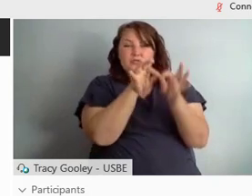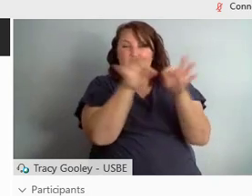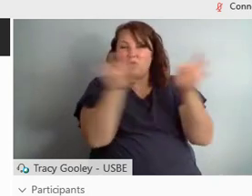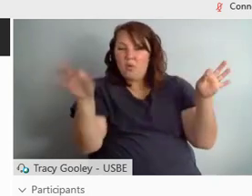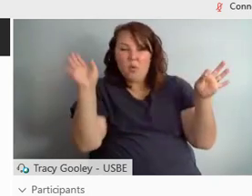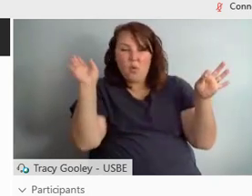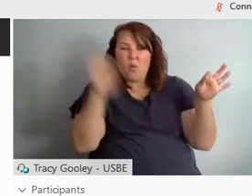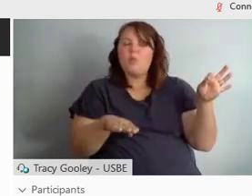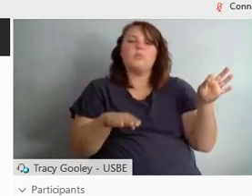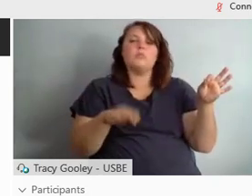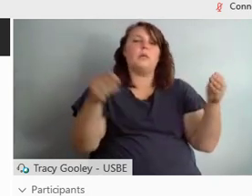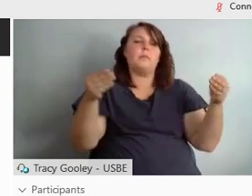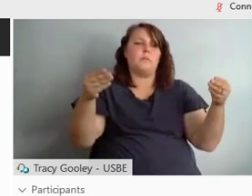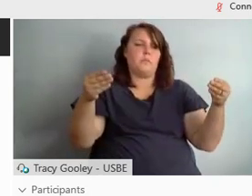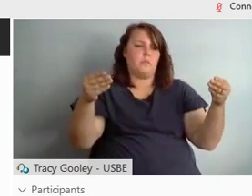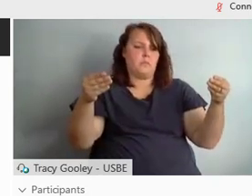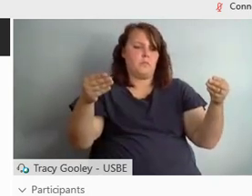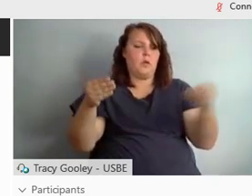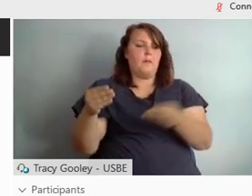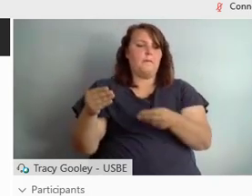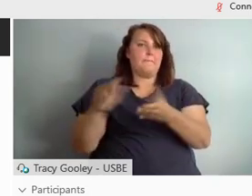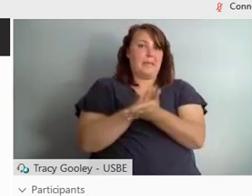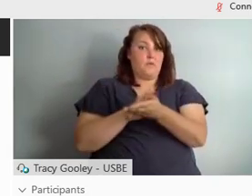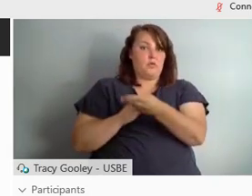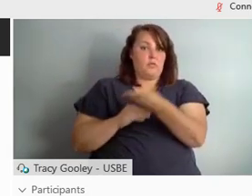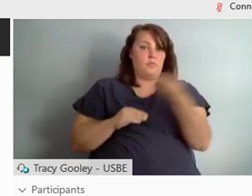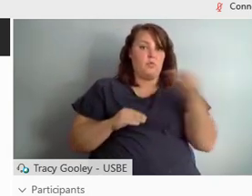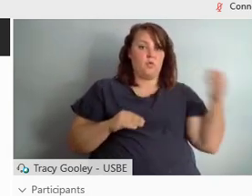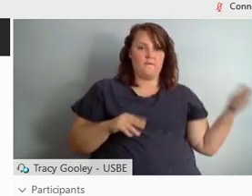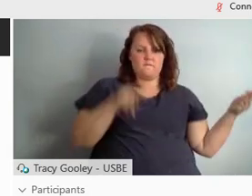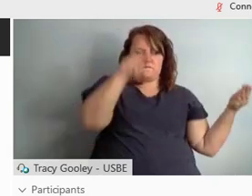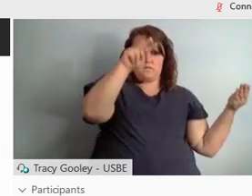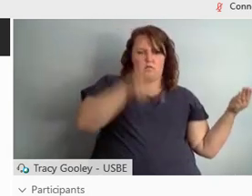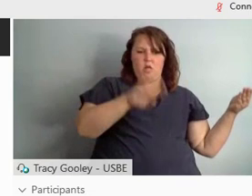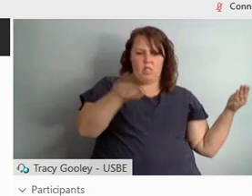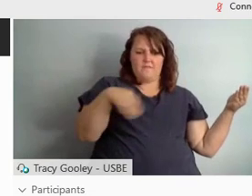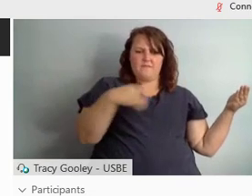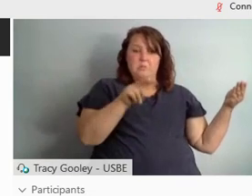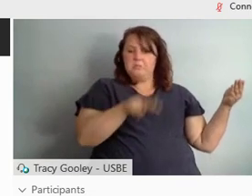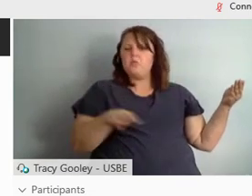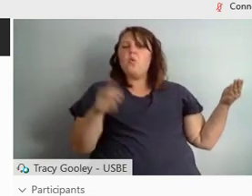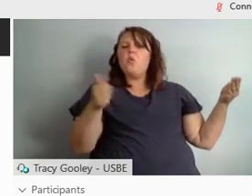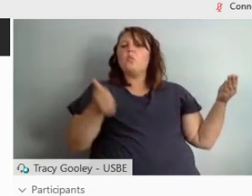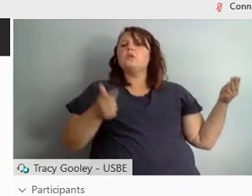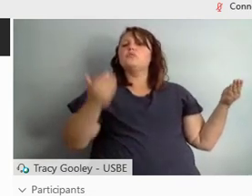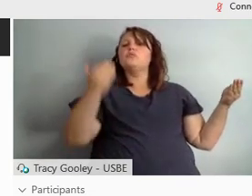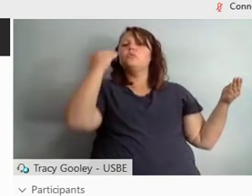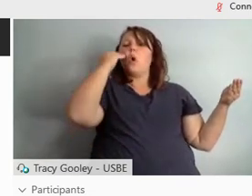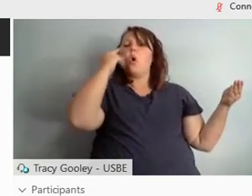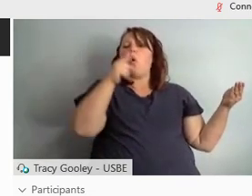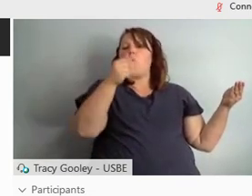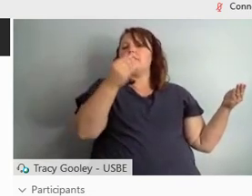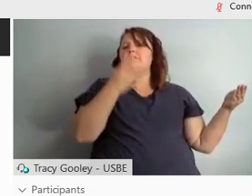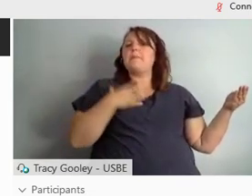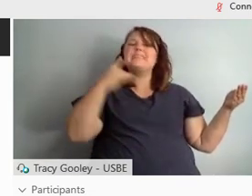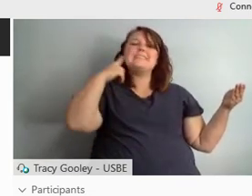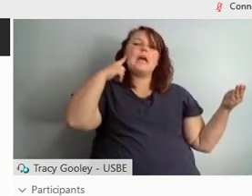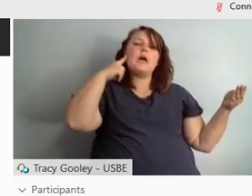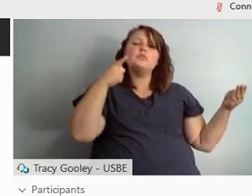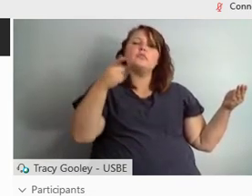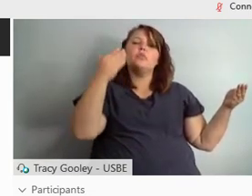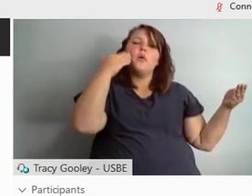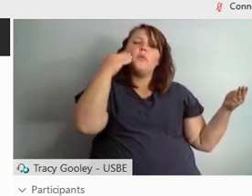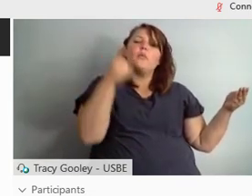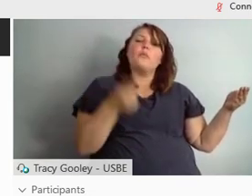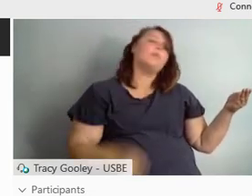the blank paper and ask them to look at all the letter pairs on this row and point to and tell me the letter